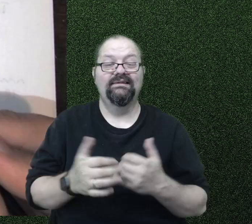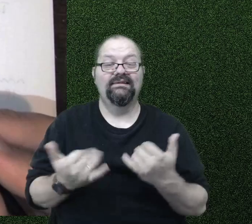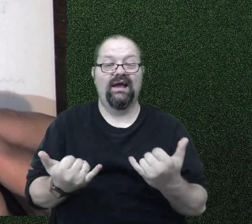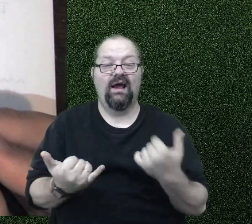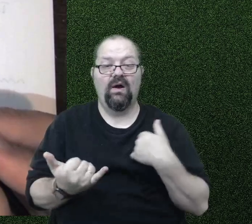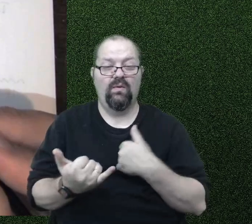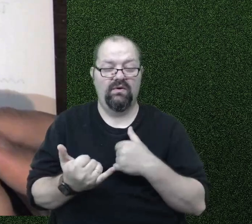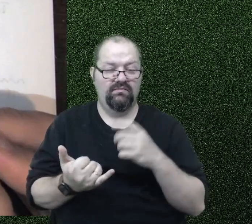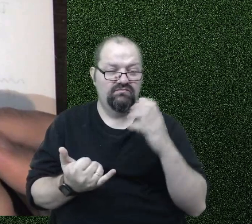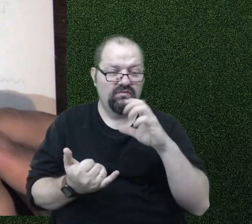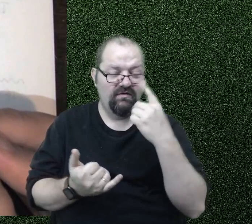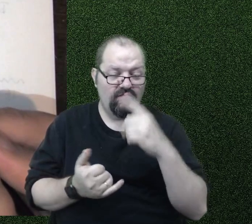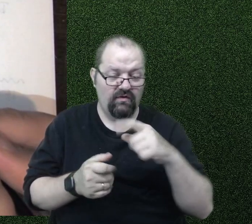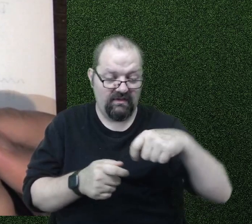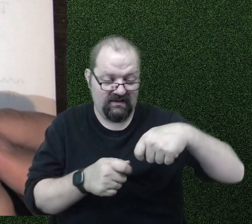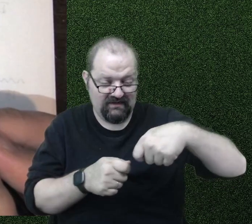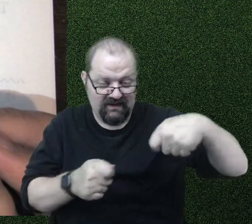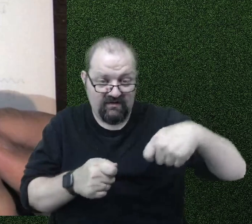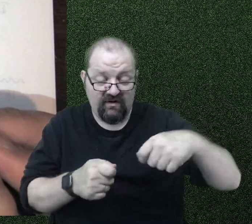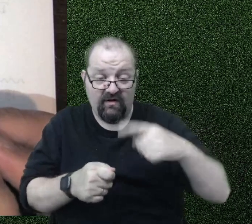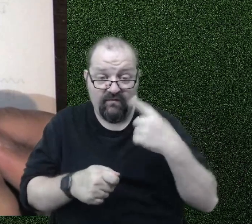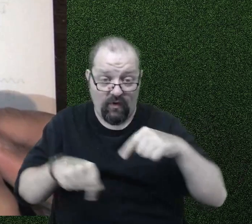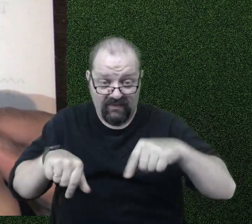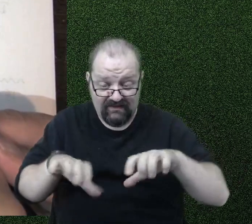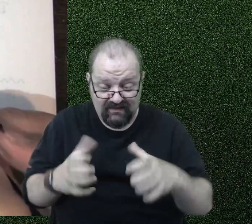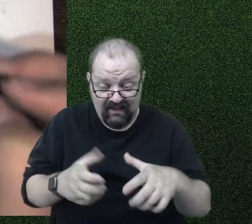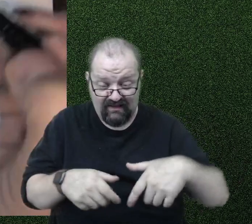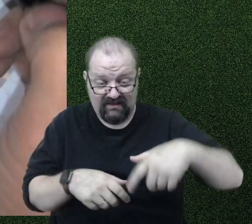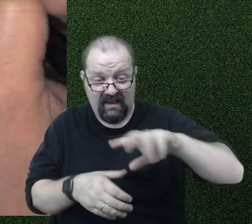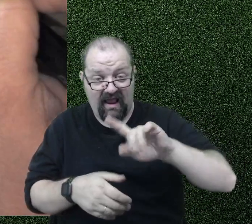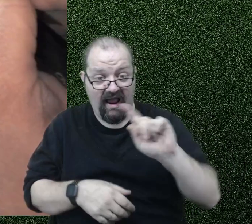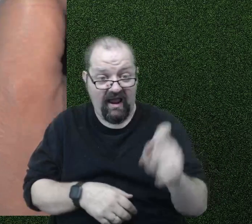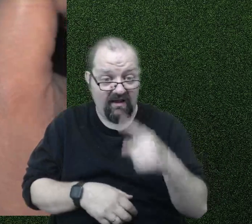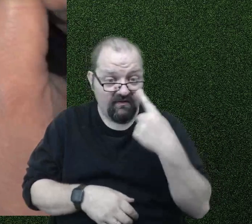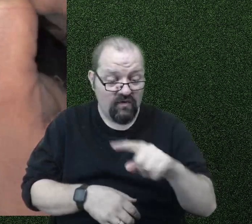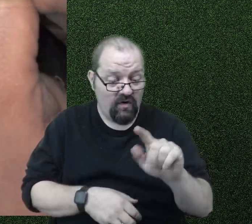In this class, if someone asks you for the tension, they're not just asking you for the magnitude.